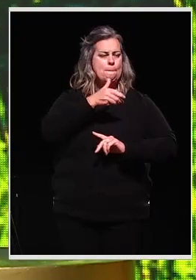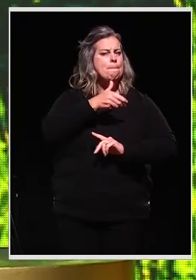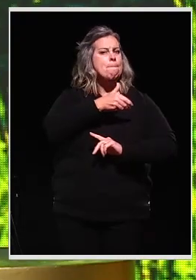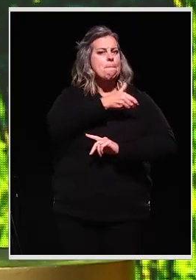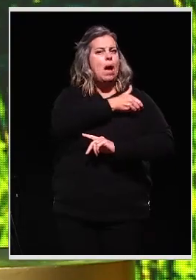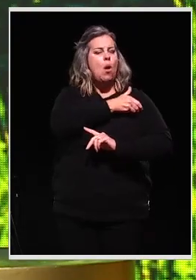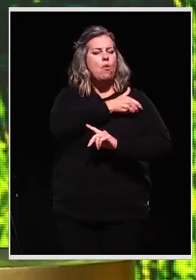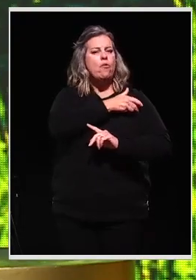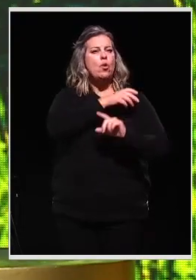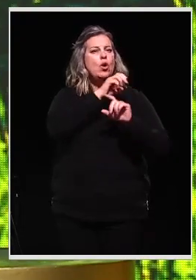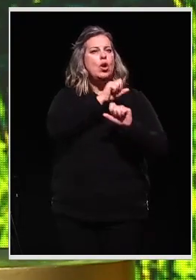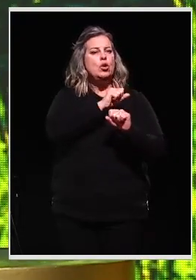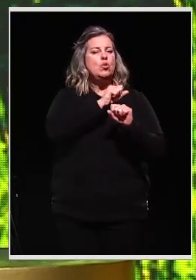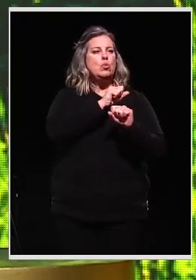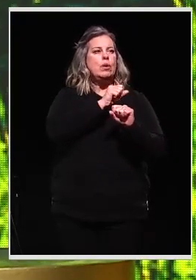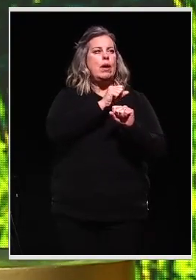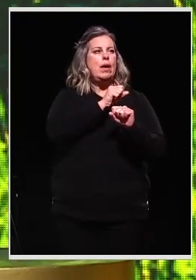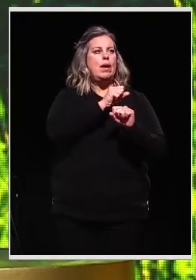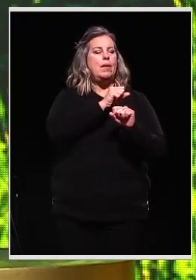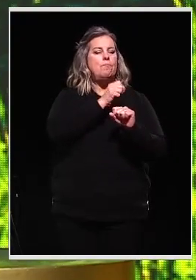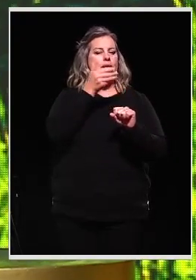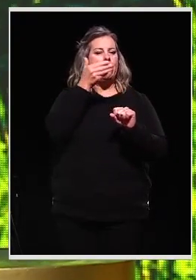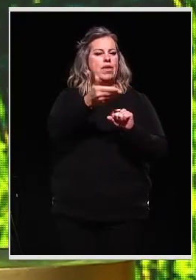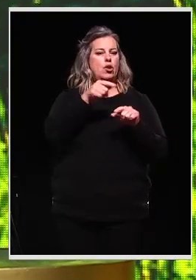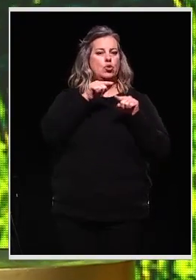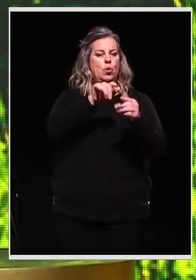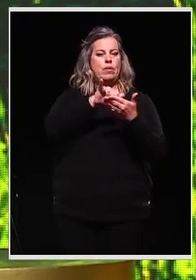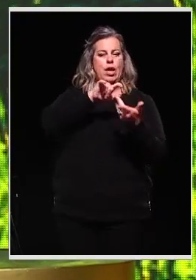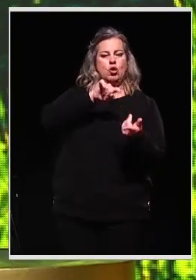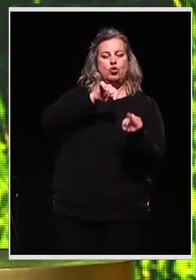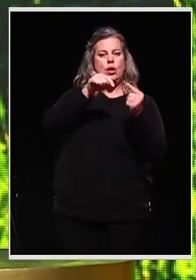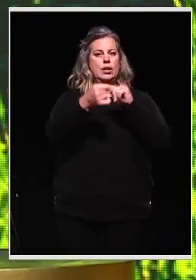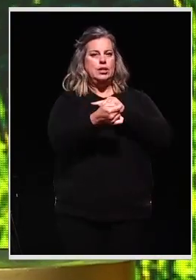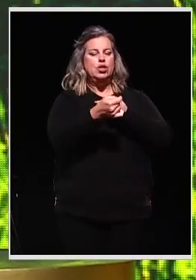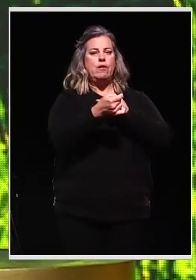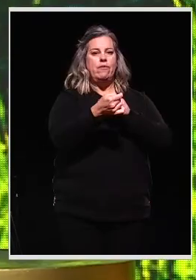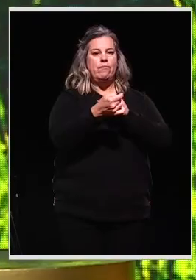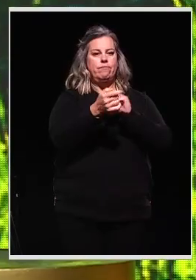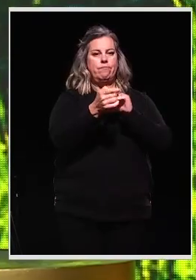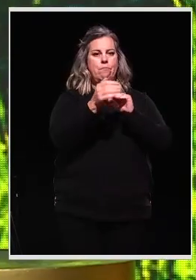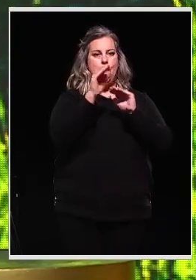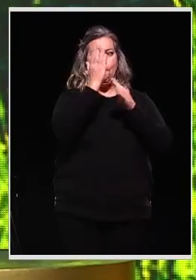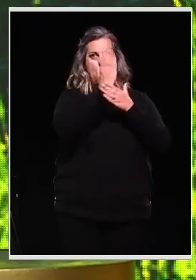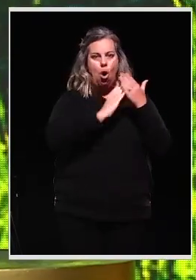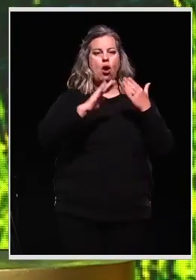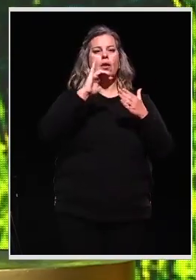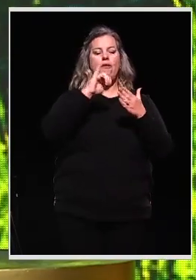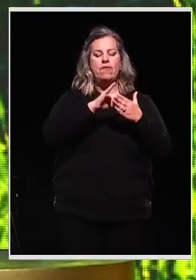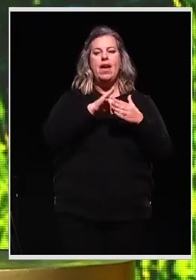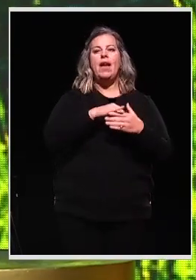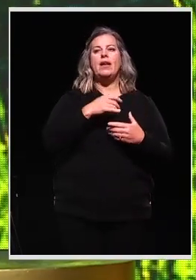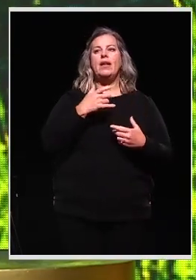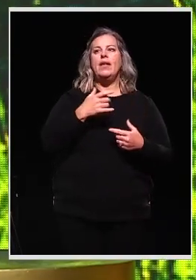technologies and you can be in that translational research space where you're really user-driven and you're developing the technologies